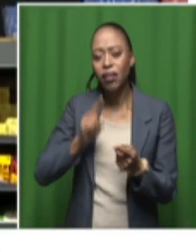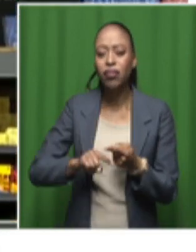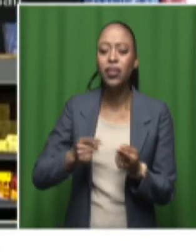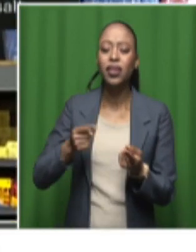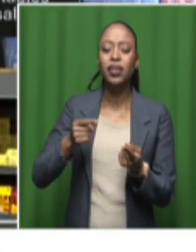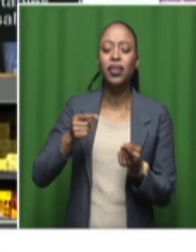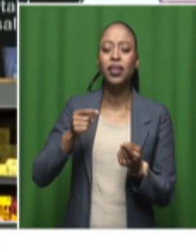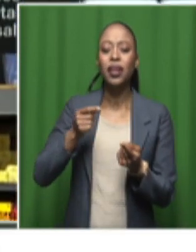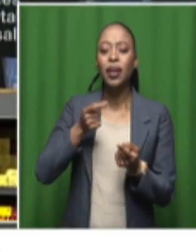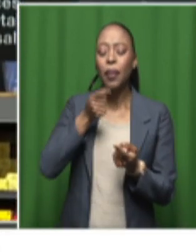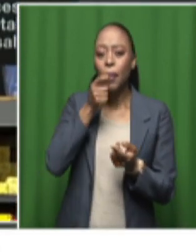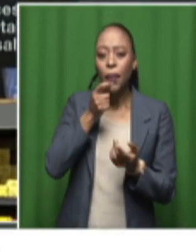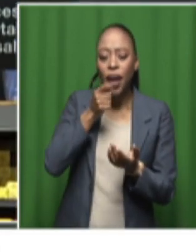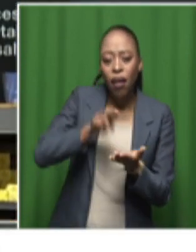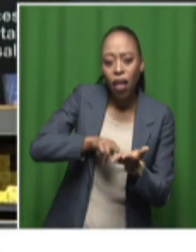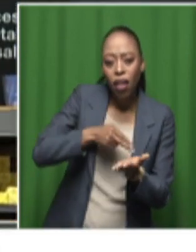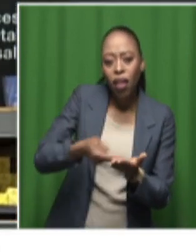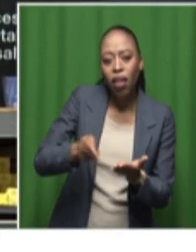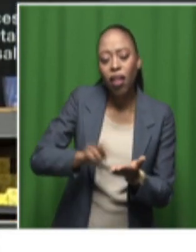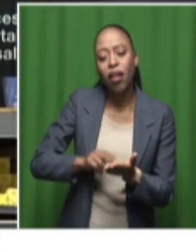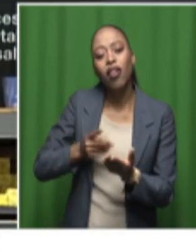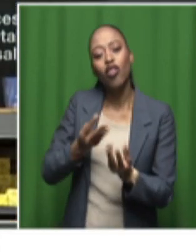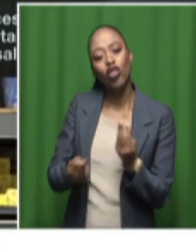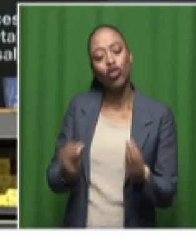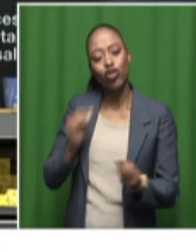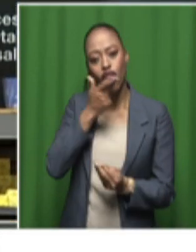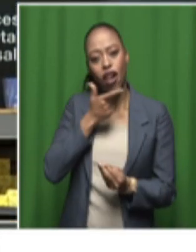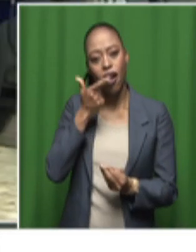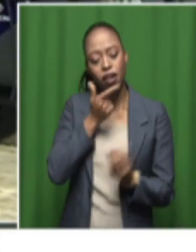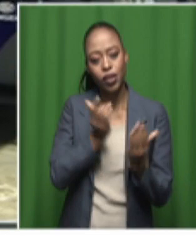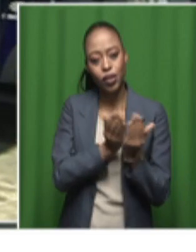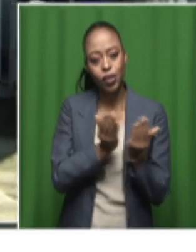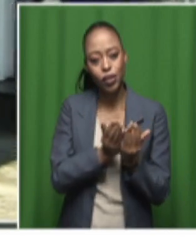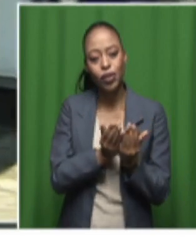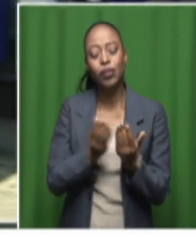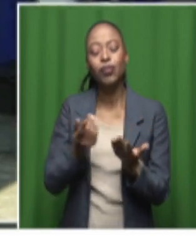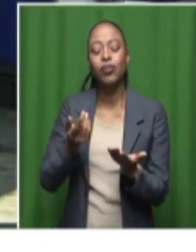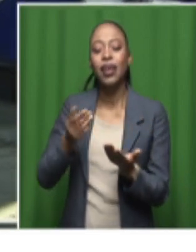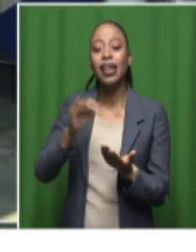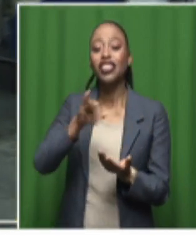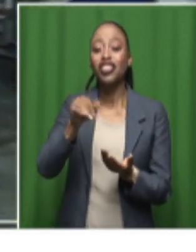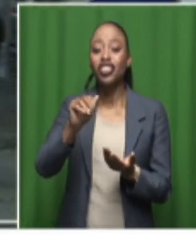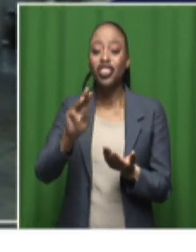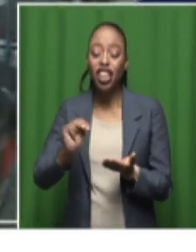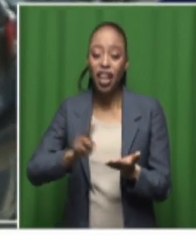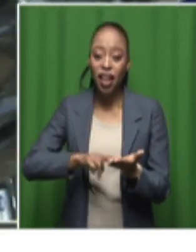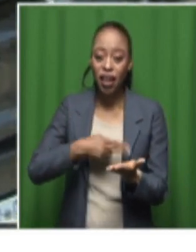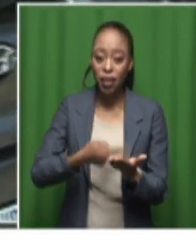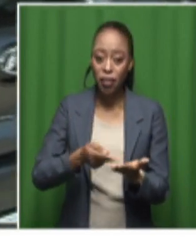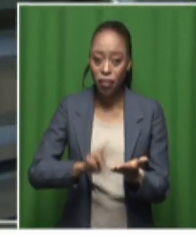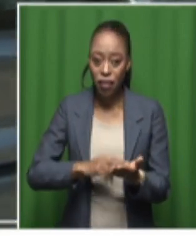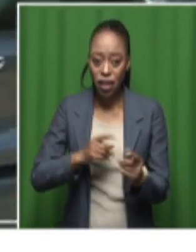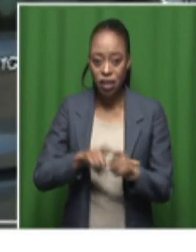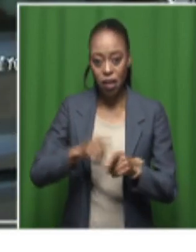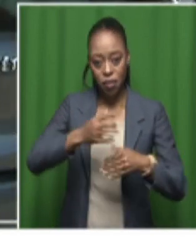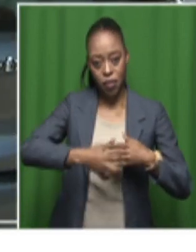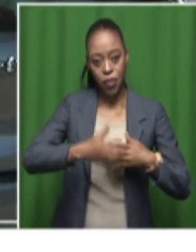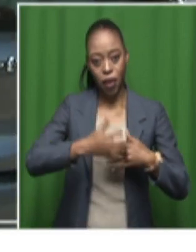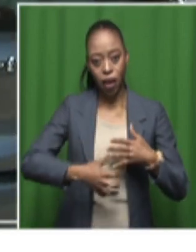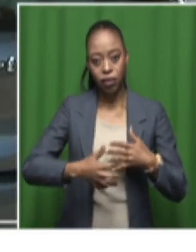butter, which of course for the children's lunches to school, apricot jam and bread.